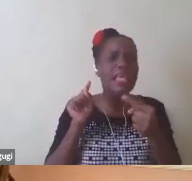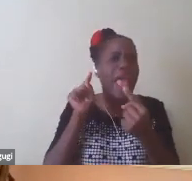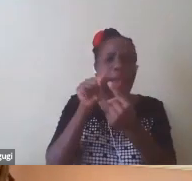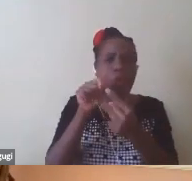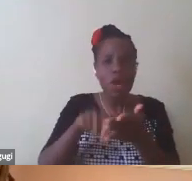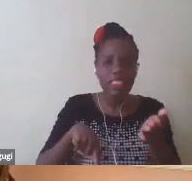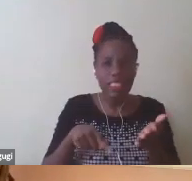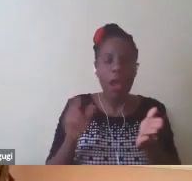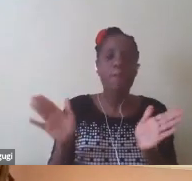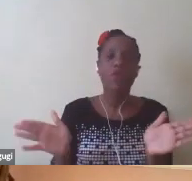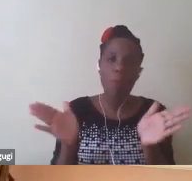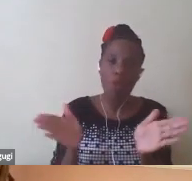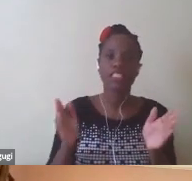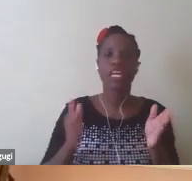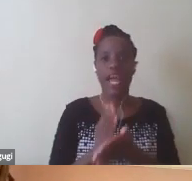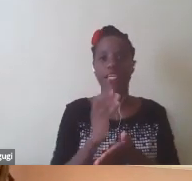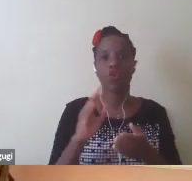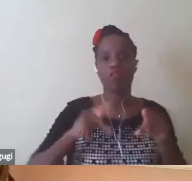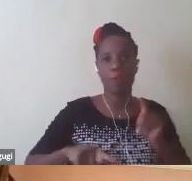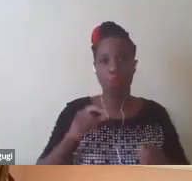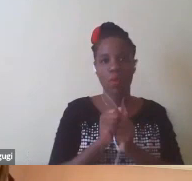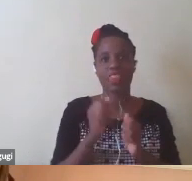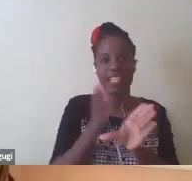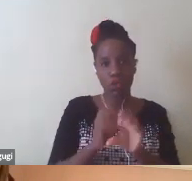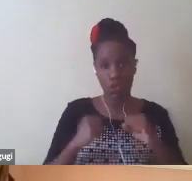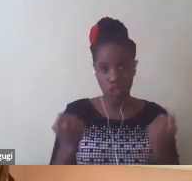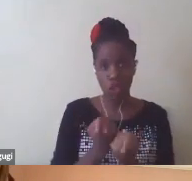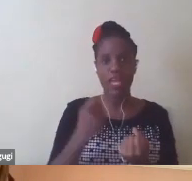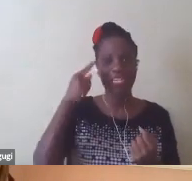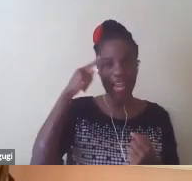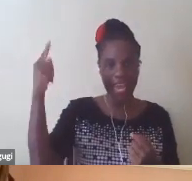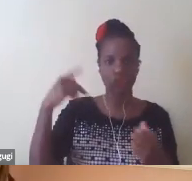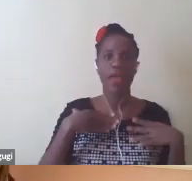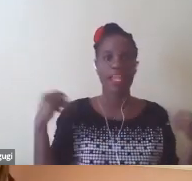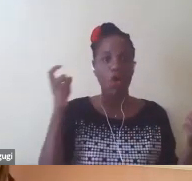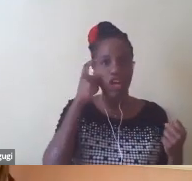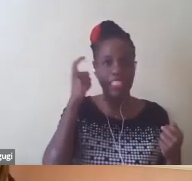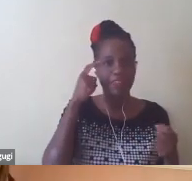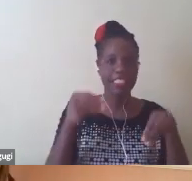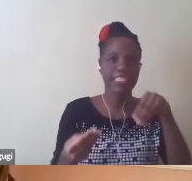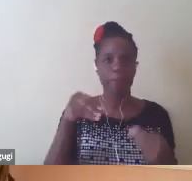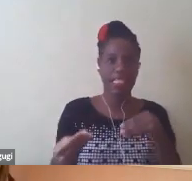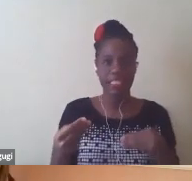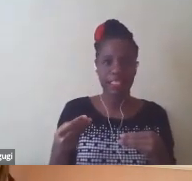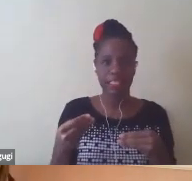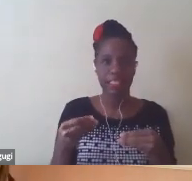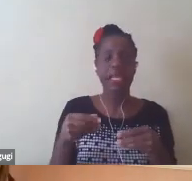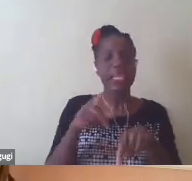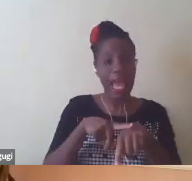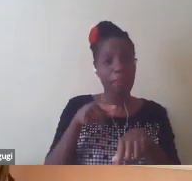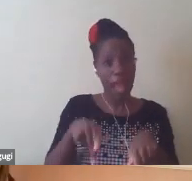to promote the rights of persons with psychosocial, intellectual and cognitive disabilities during this time